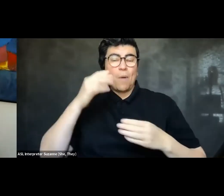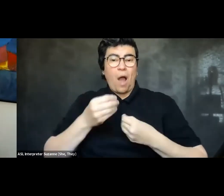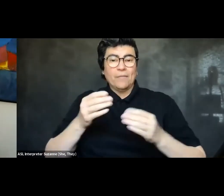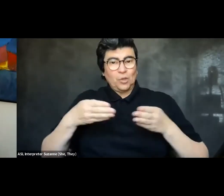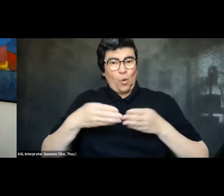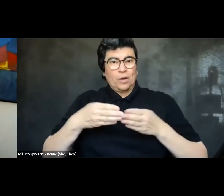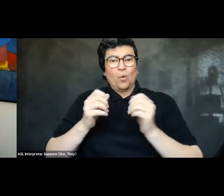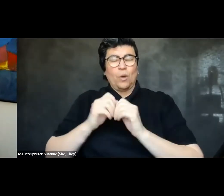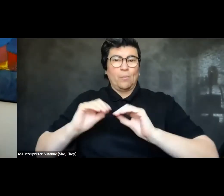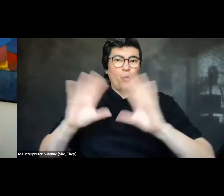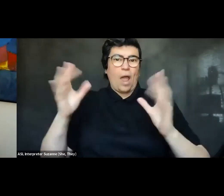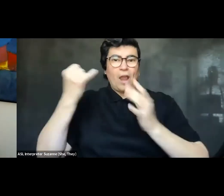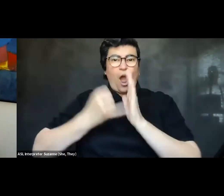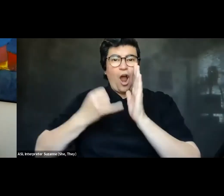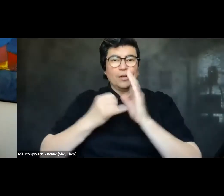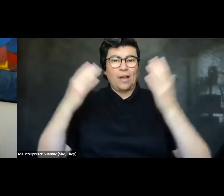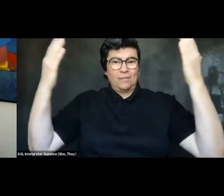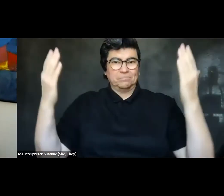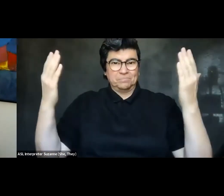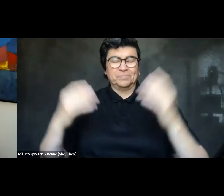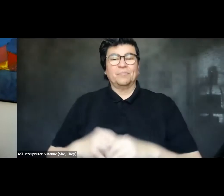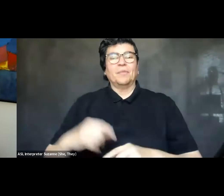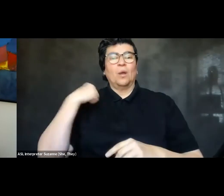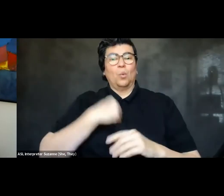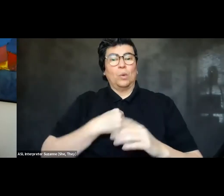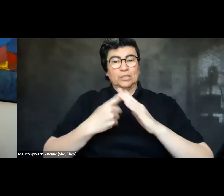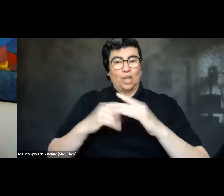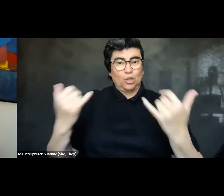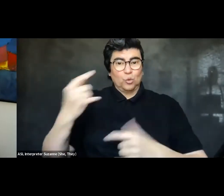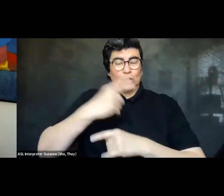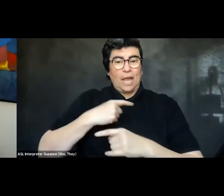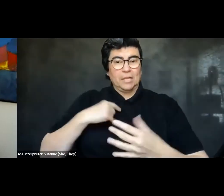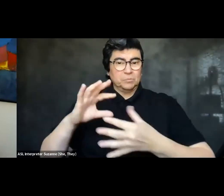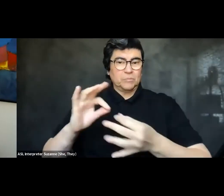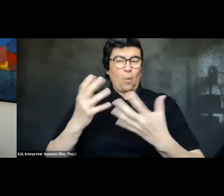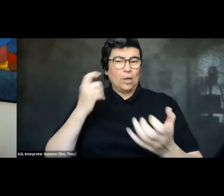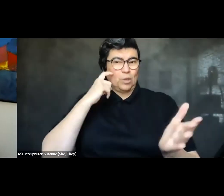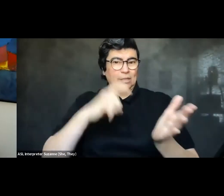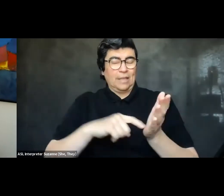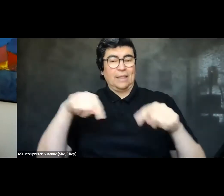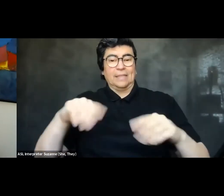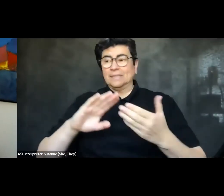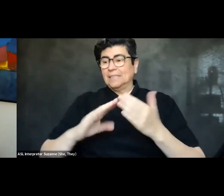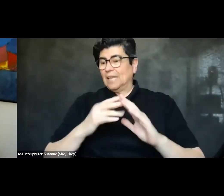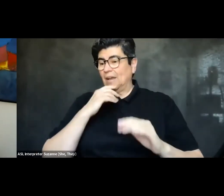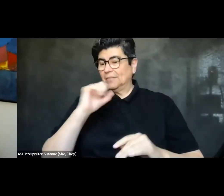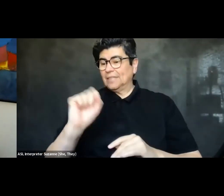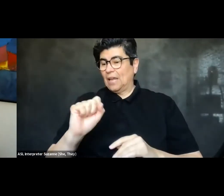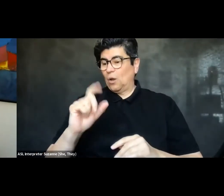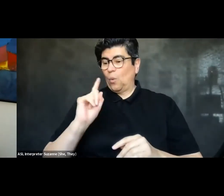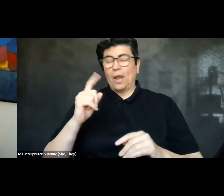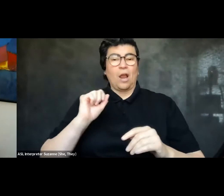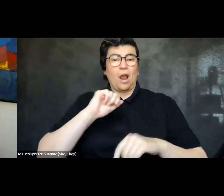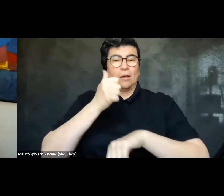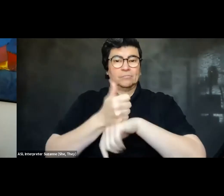art framing me on either side. As we begin today's briefing, I would like to acknowledge that the city of Seattle, where ArtsFund is